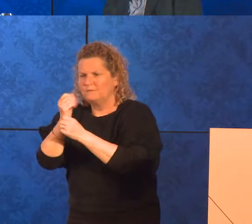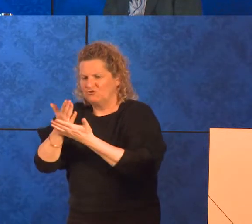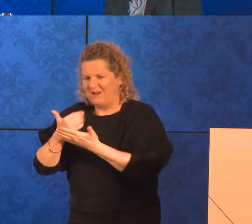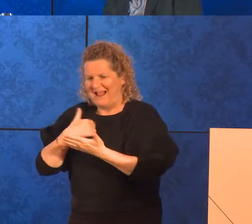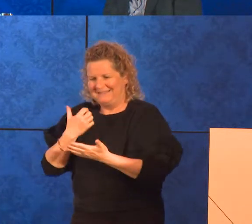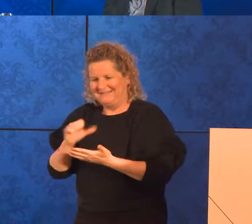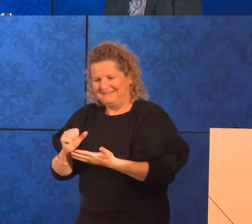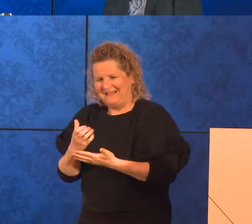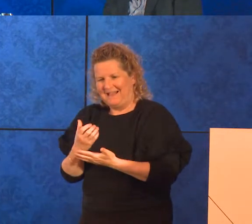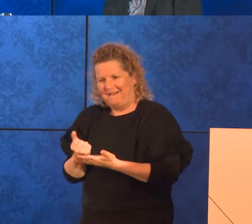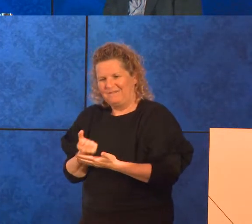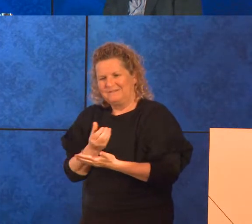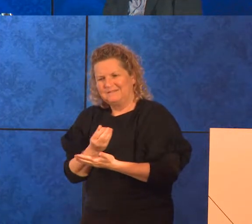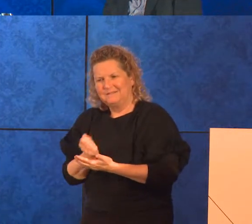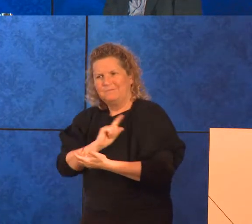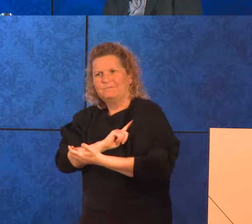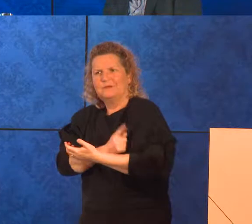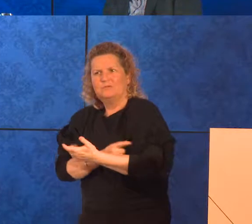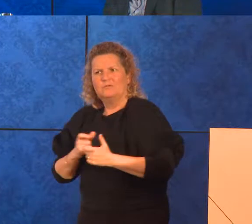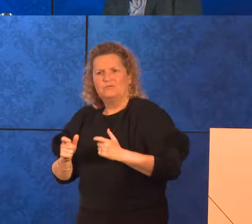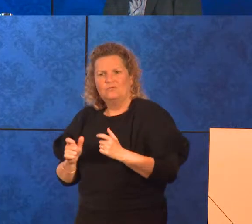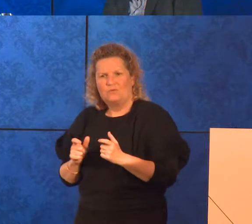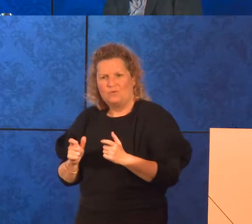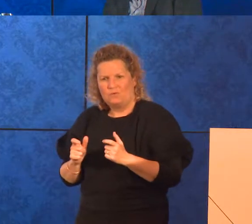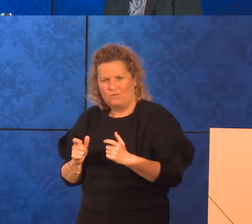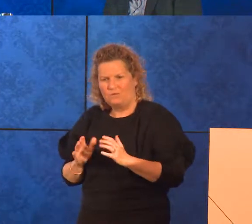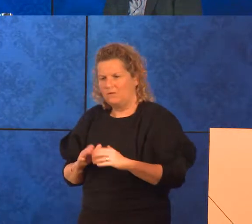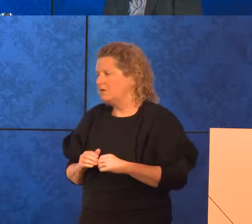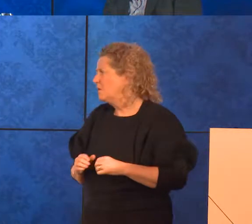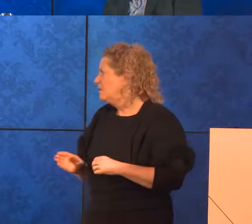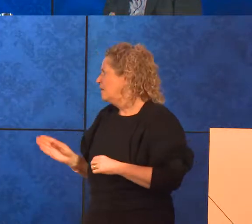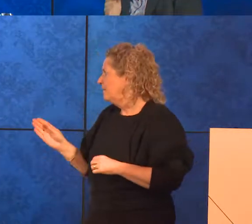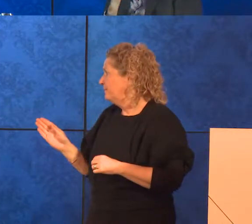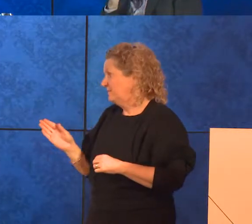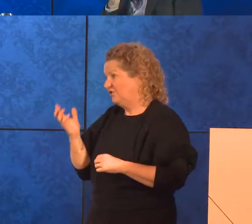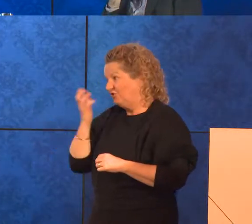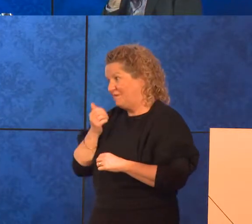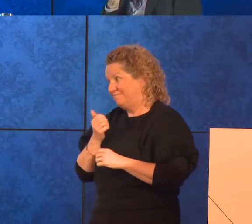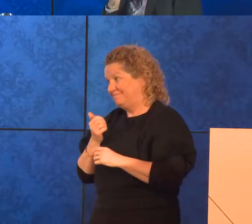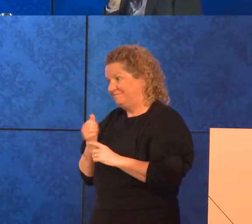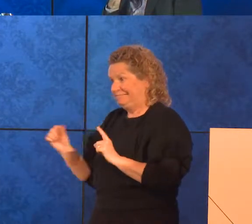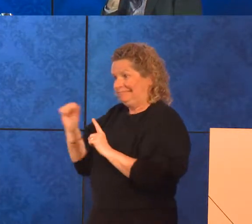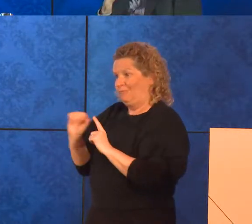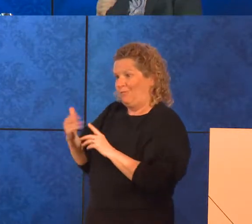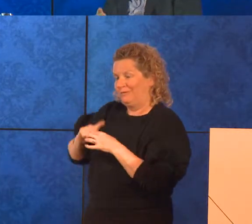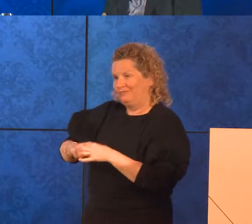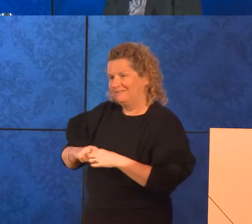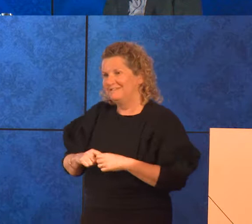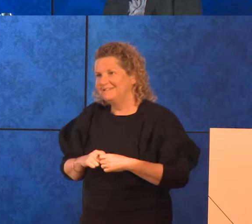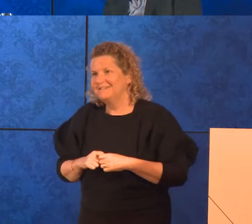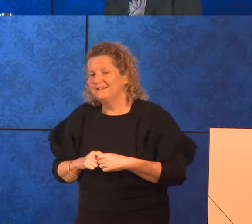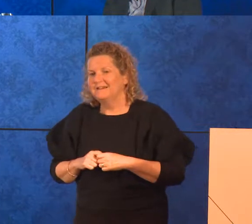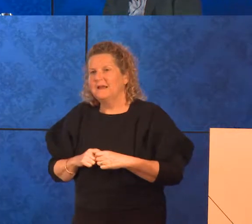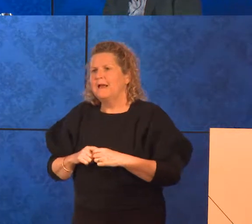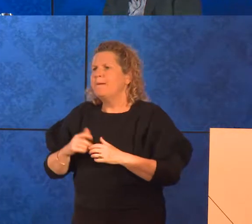in the situation, yeah? Yeah, and back to your point, sorry. So in terms of, are you asking, in terms of the different